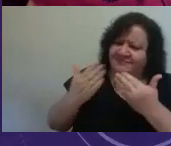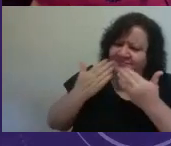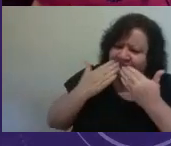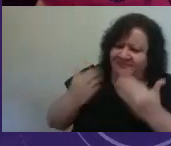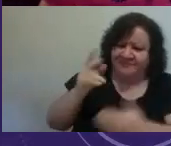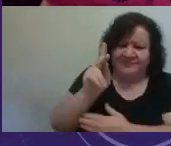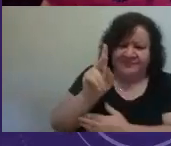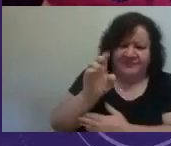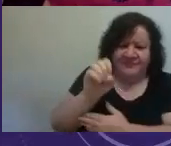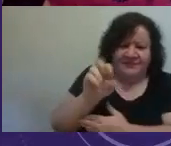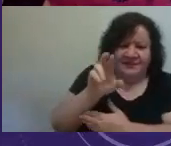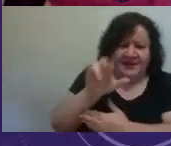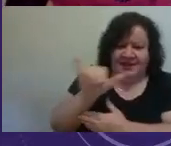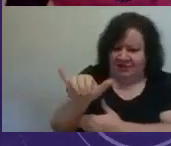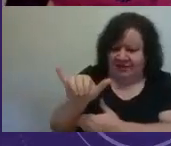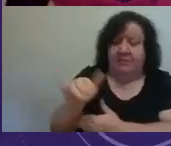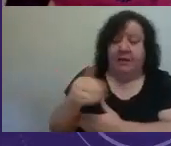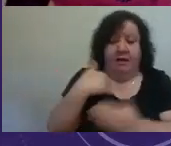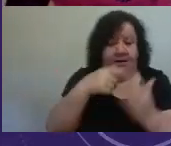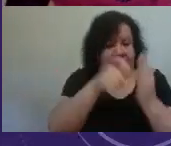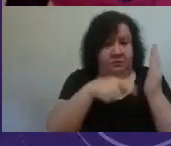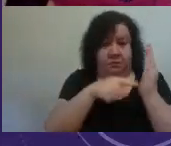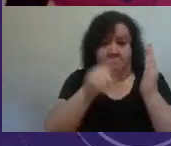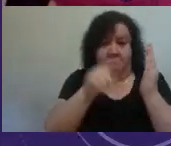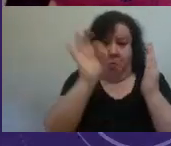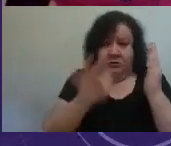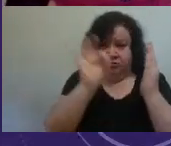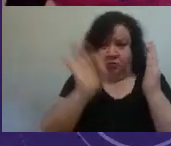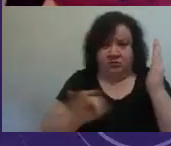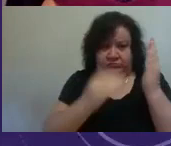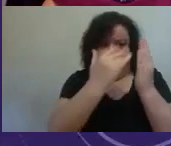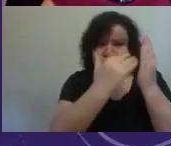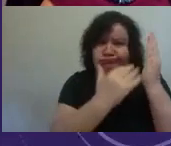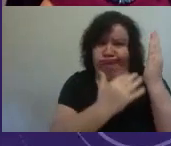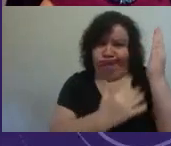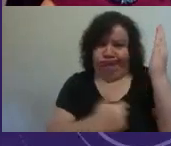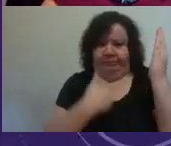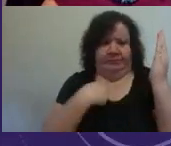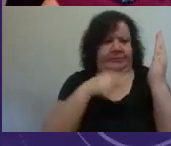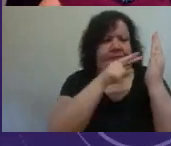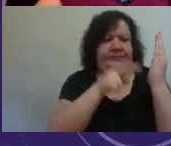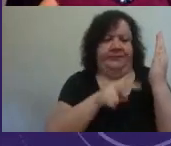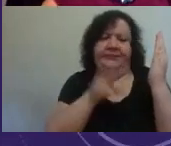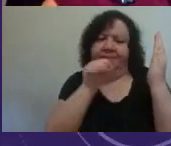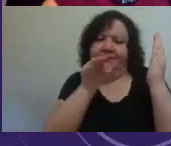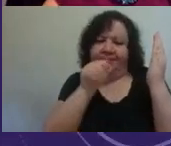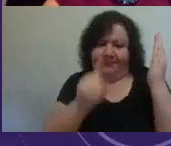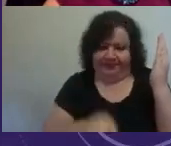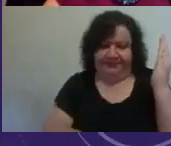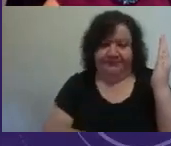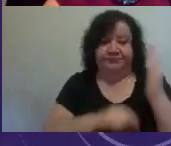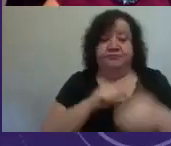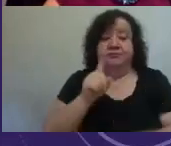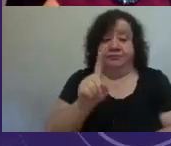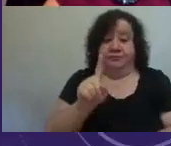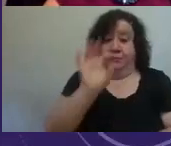have quite a few that have come in. So the first one is, what are form buttons? And I believe this has to do